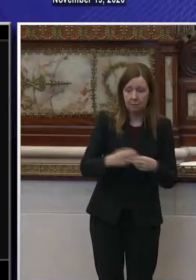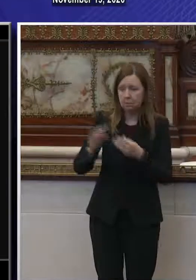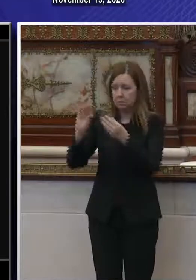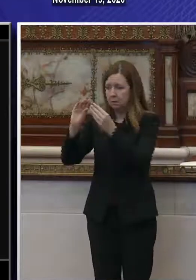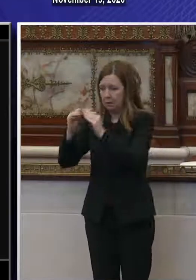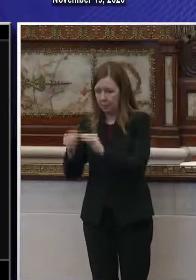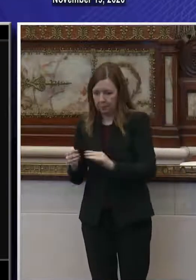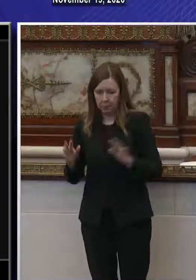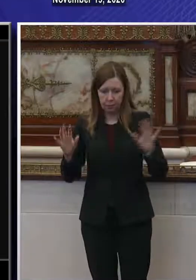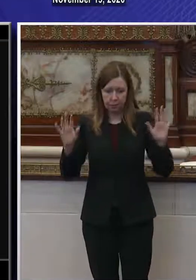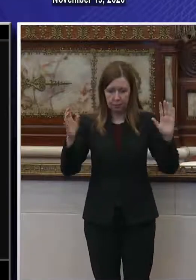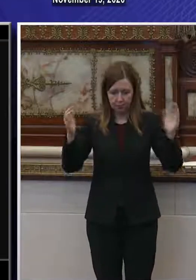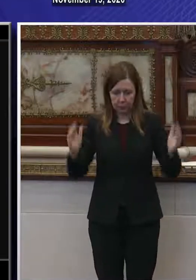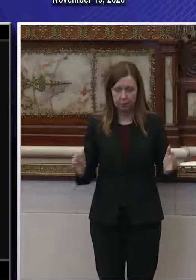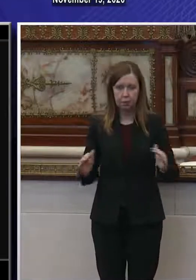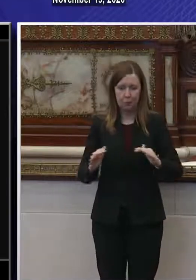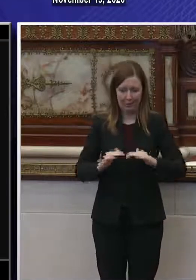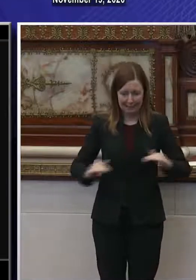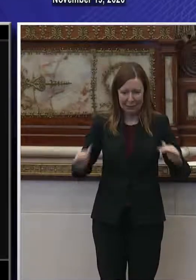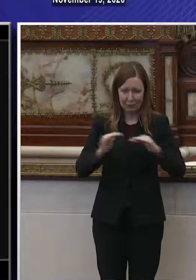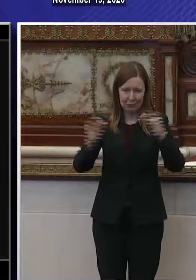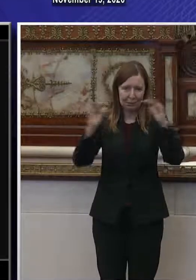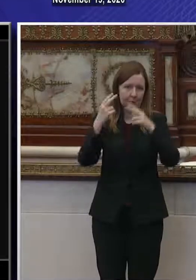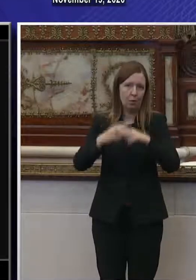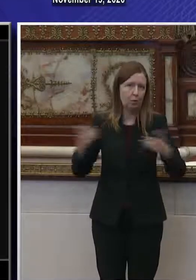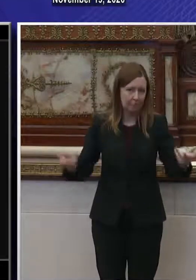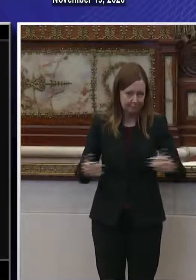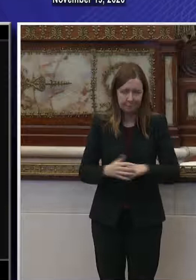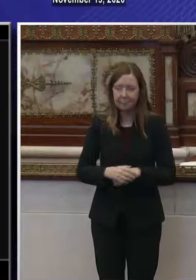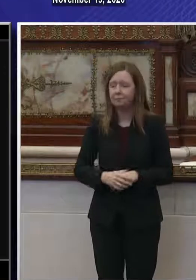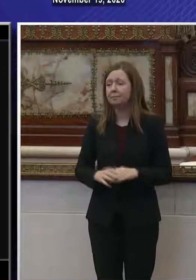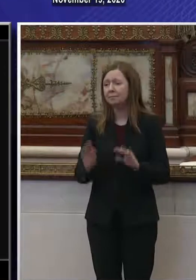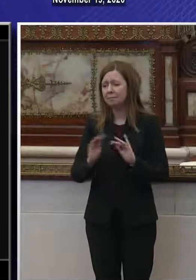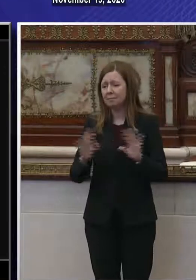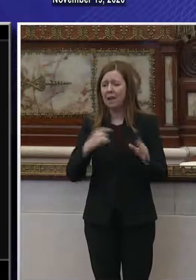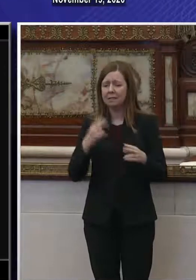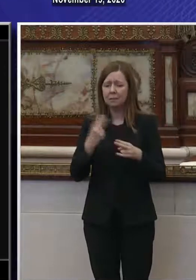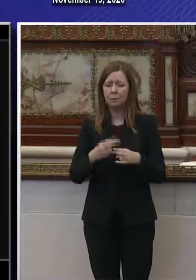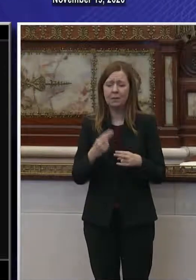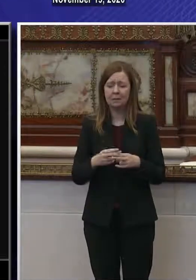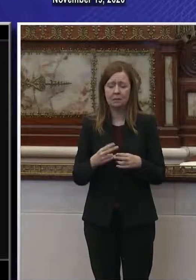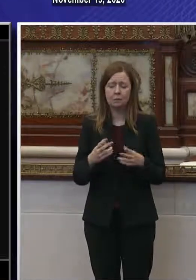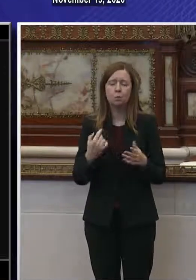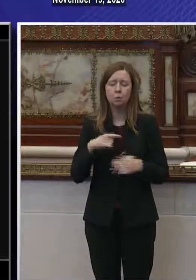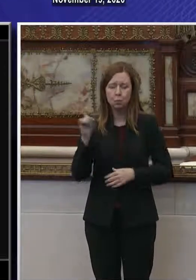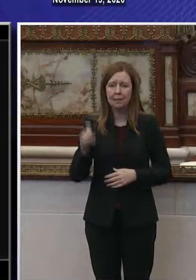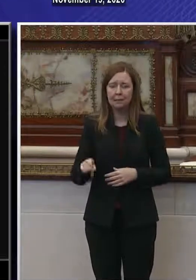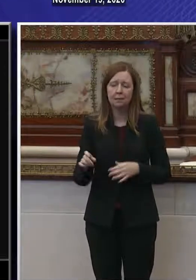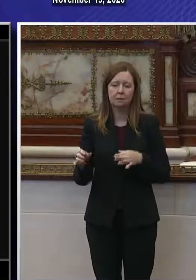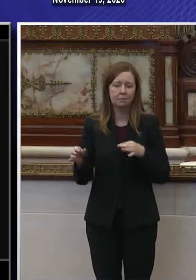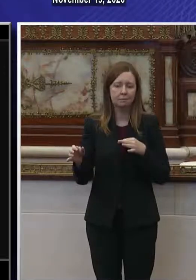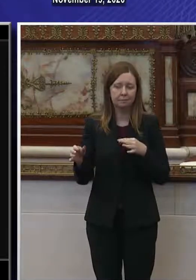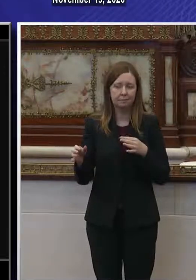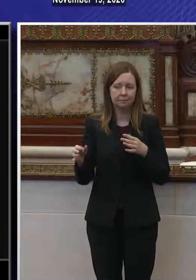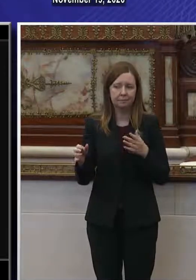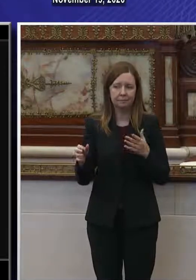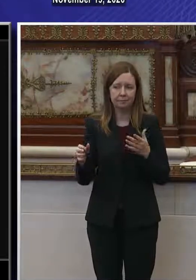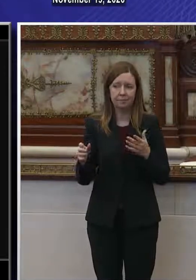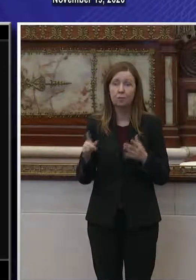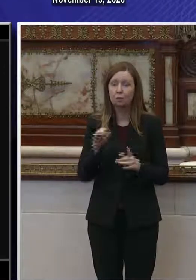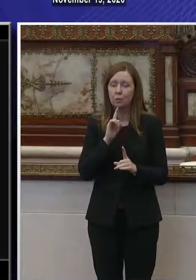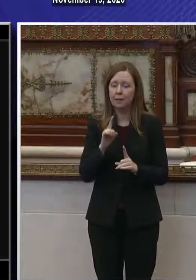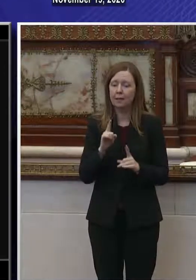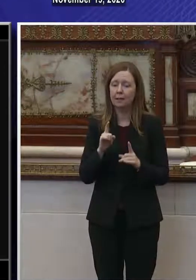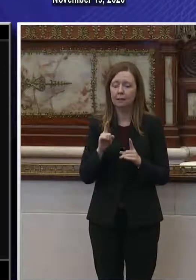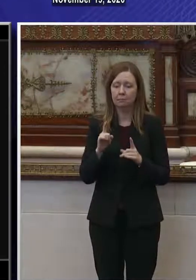those tiers of individuals. We obviously need to overstate or over-invite, ultimately,